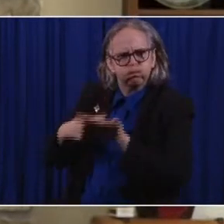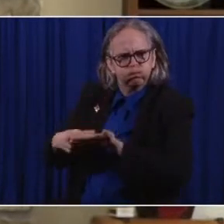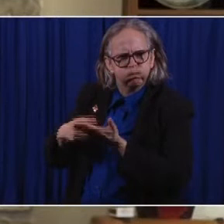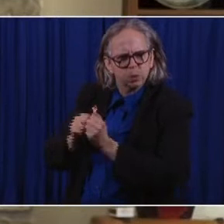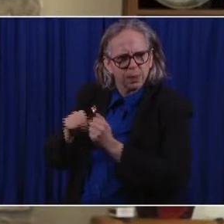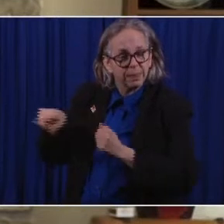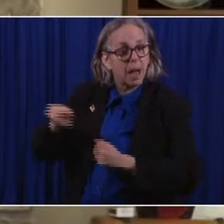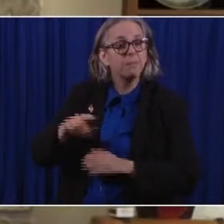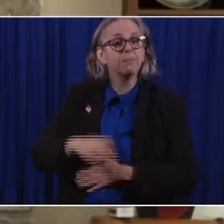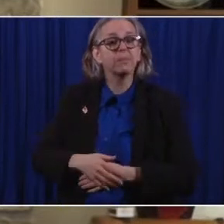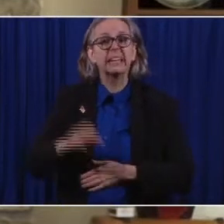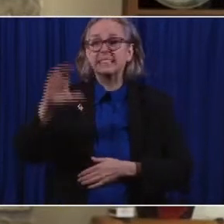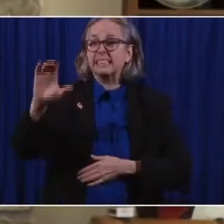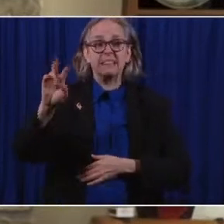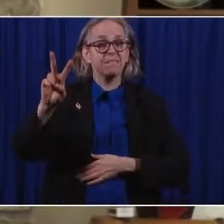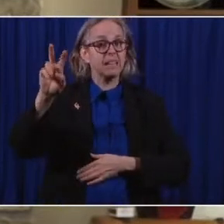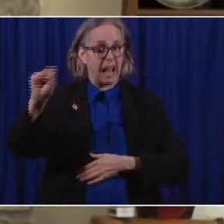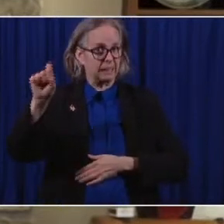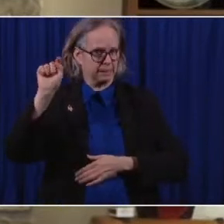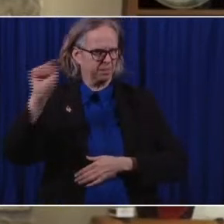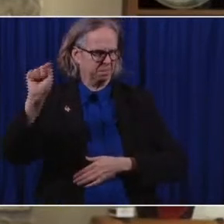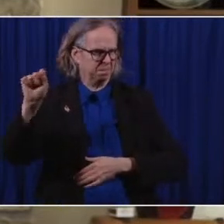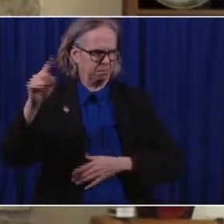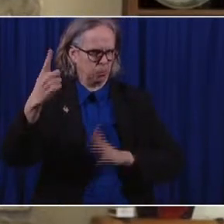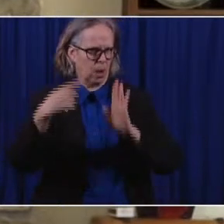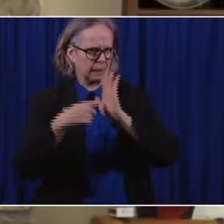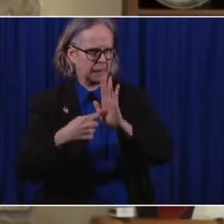CVS reports that they have gone now